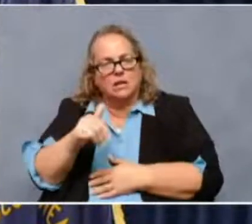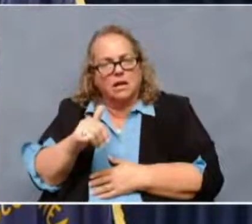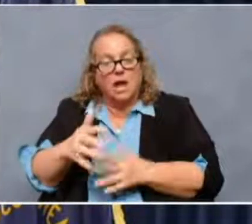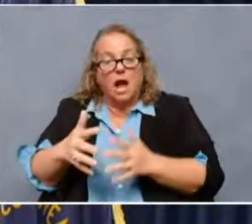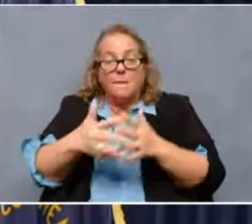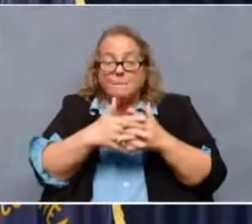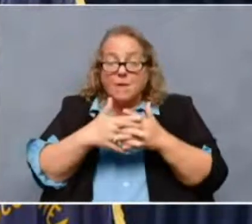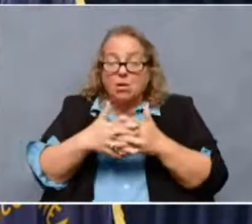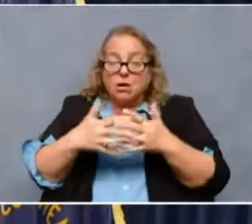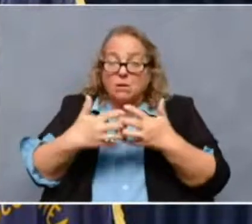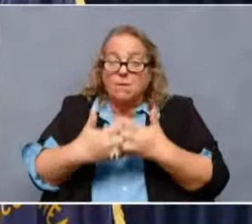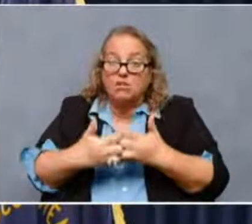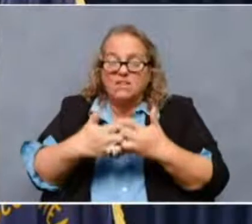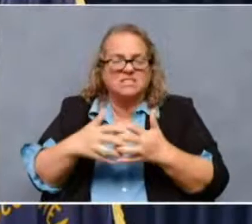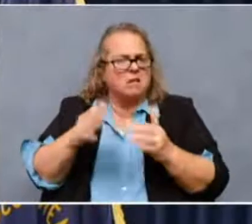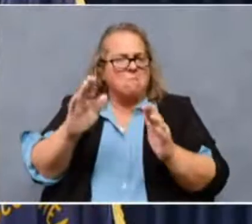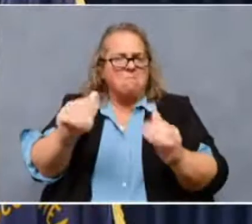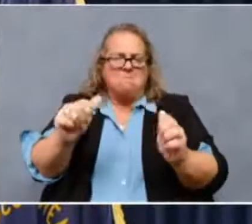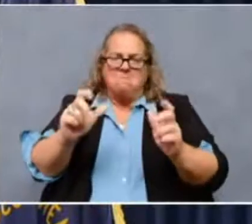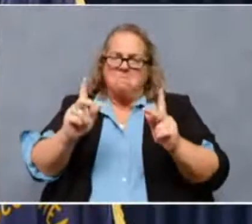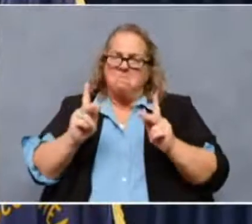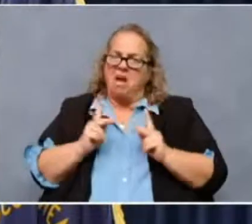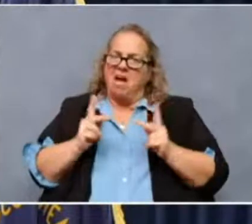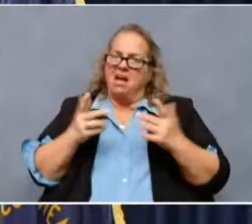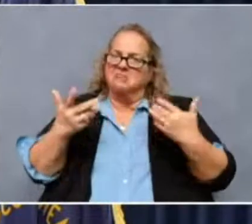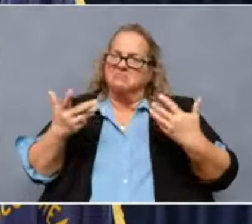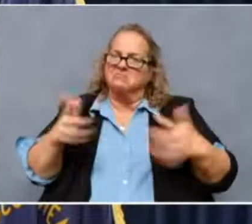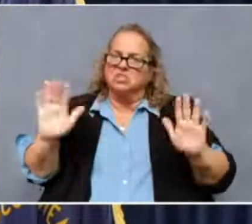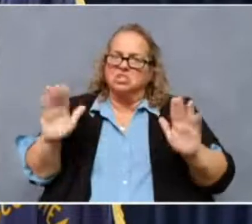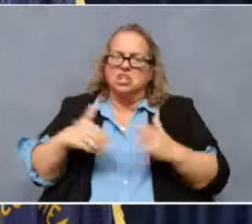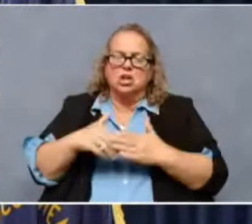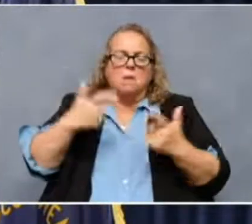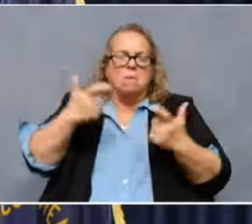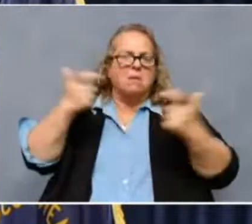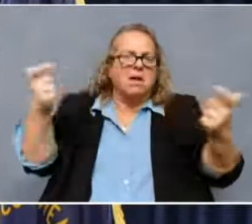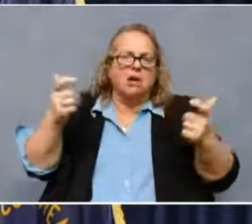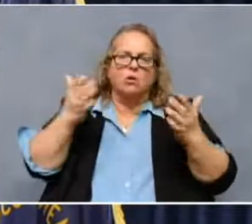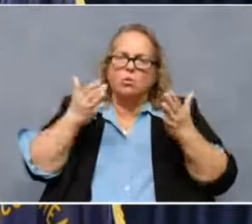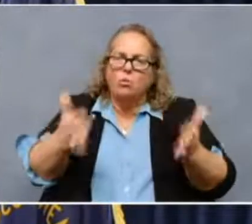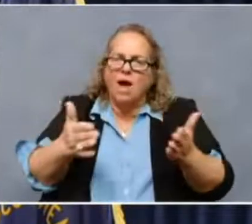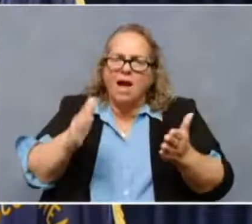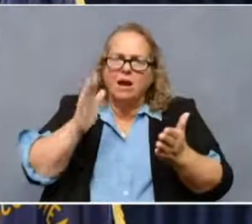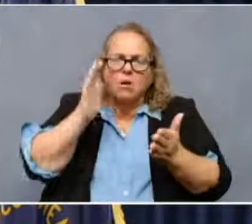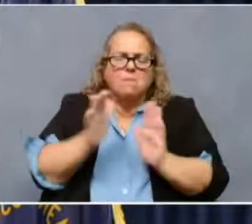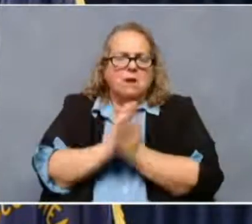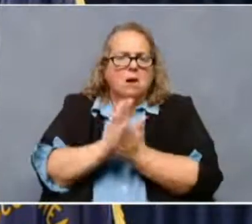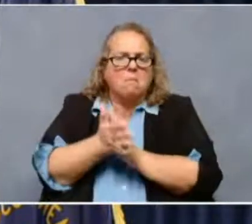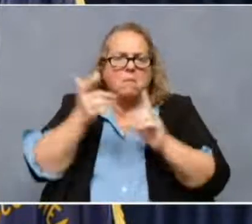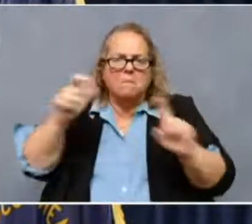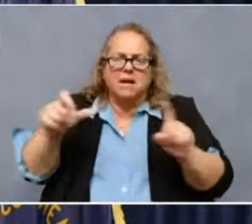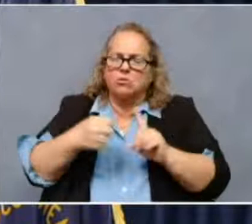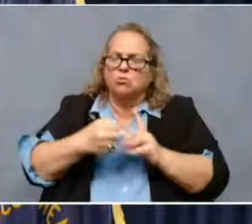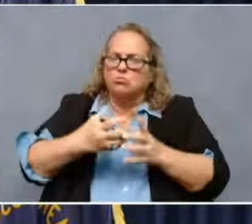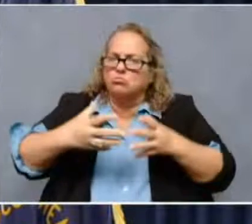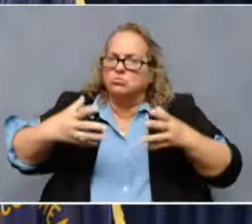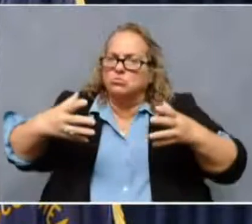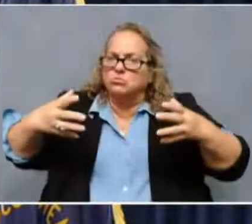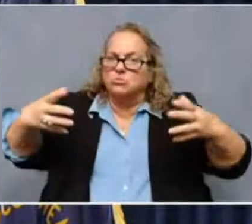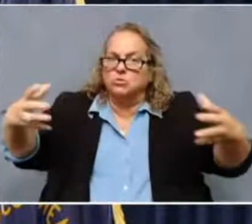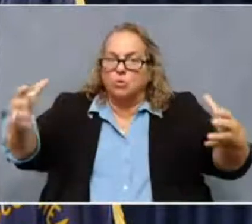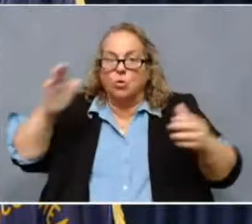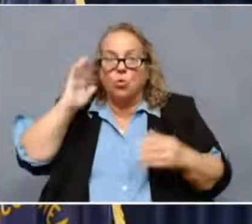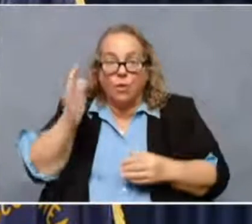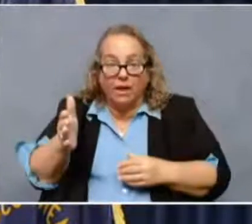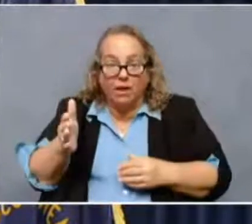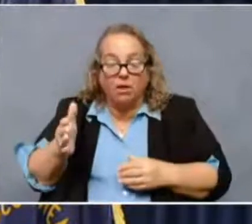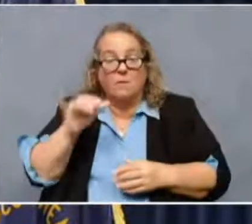manufacturing is back. It is back in a big way, and it's going to get bigger and bigger. But these investments take a